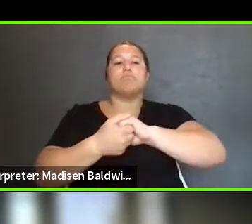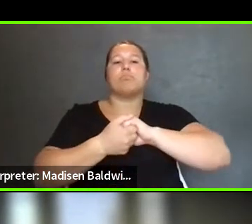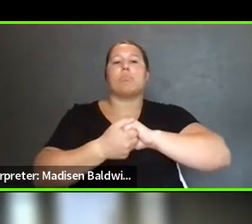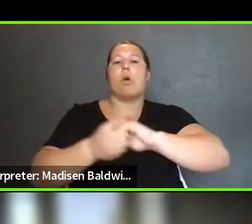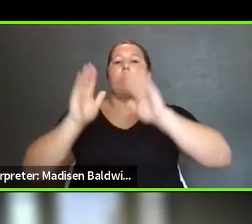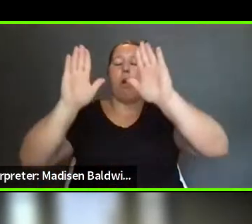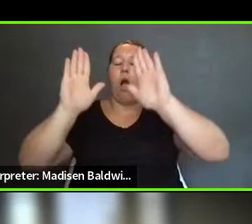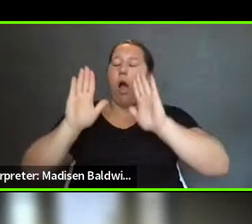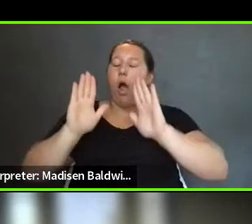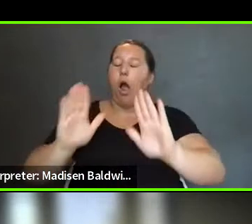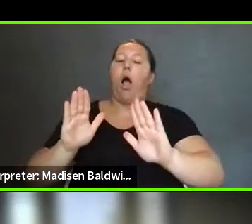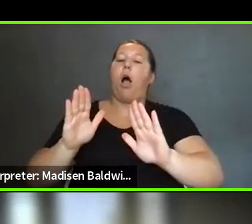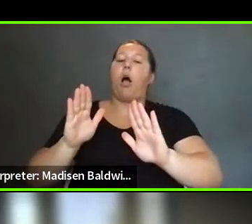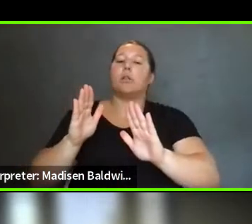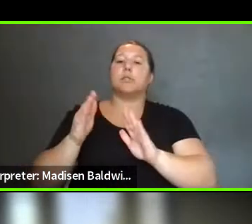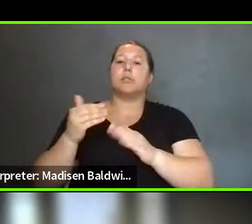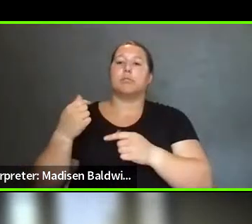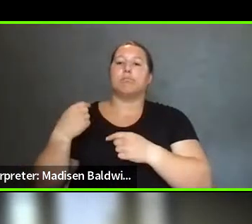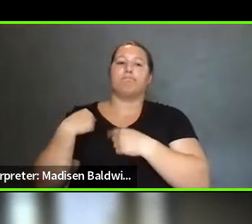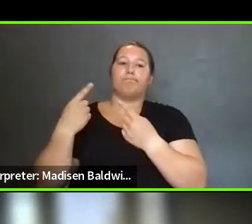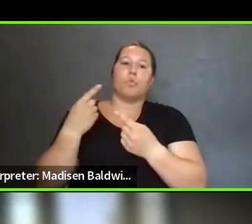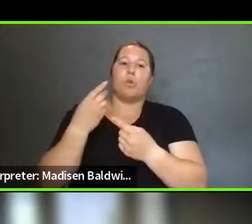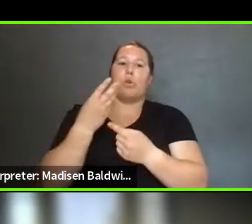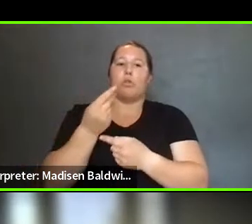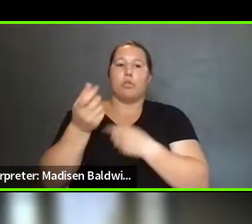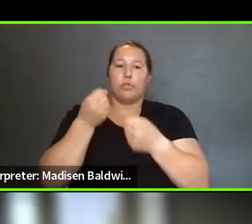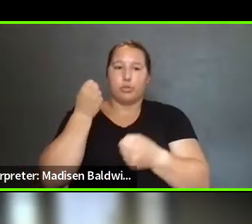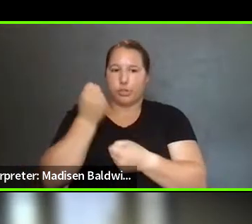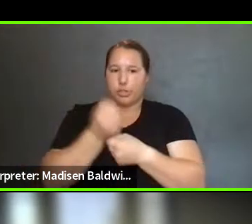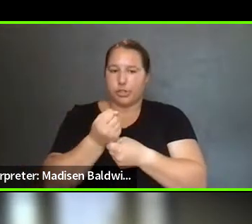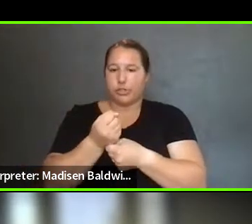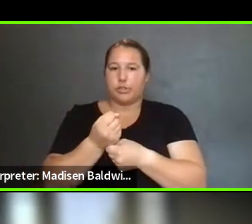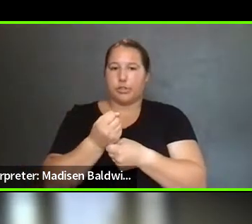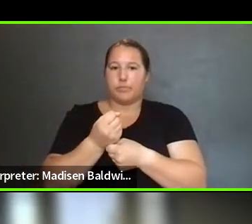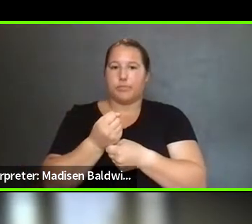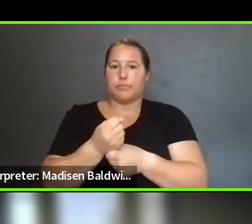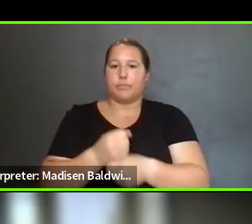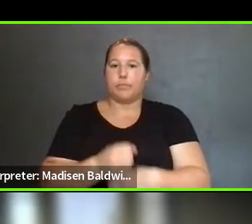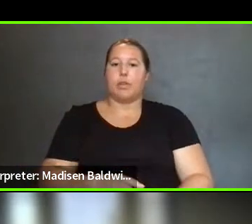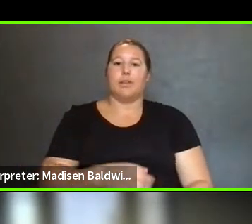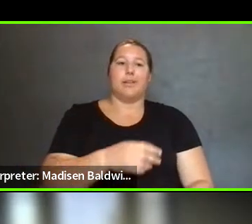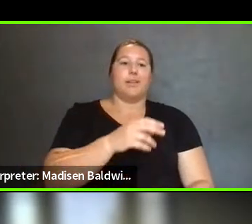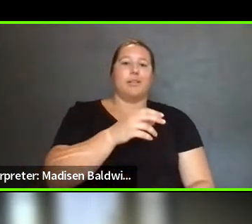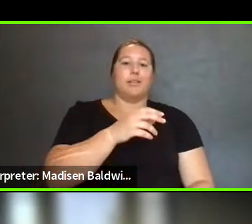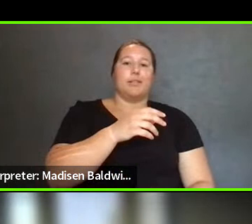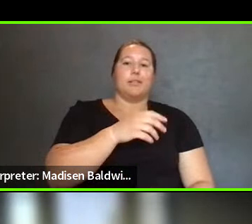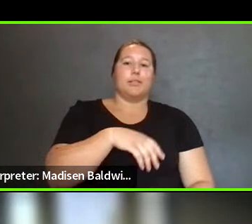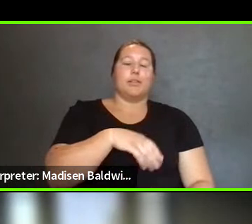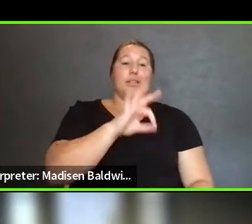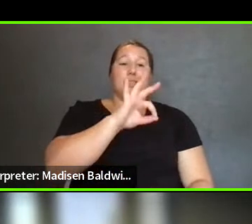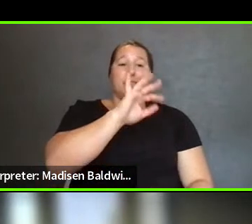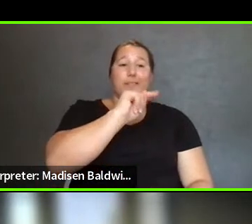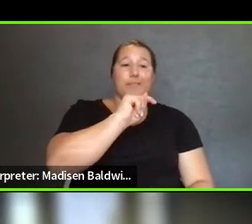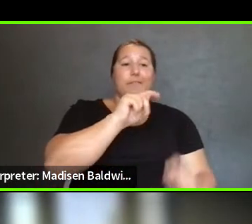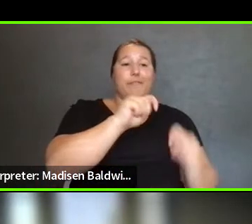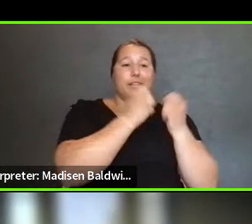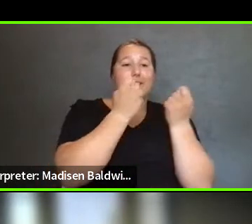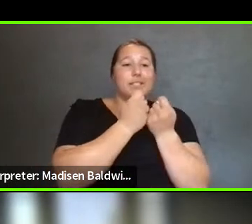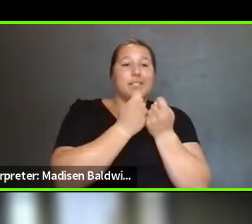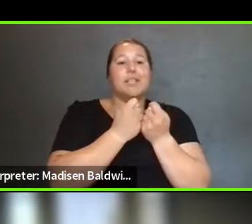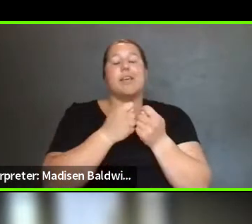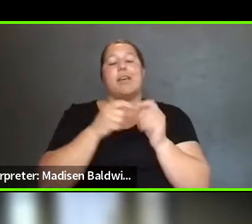of years. The FIT team and the PIC team collaborate. The FIT team and the homicide response team